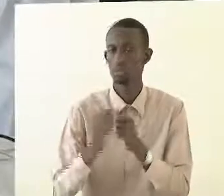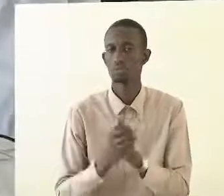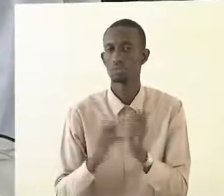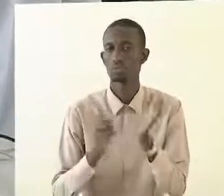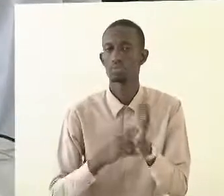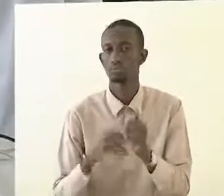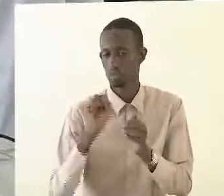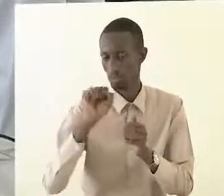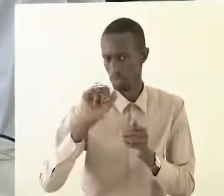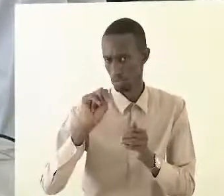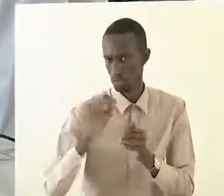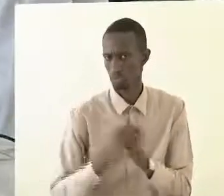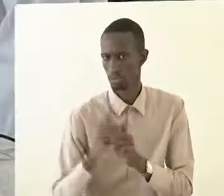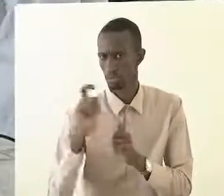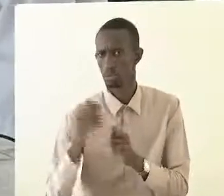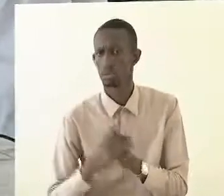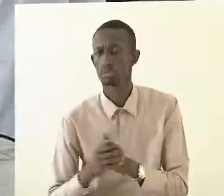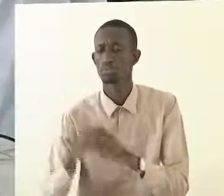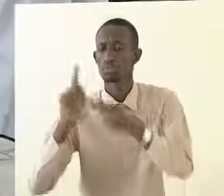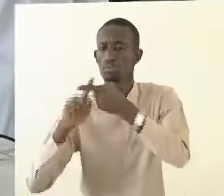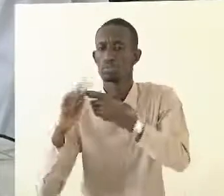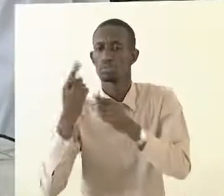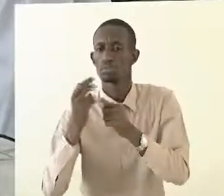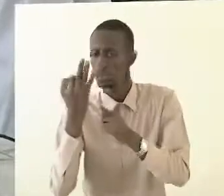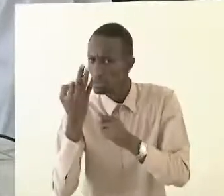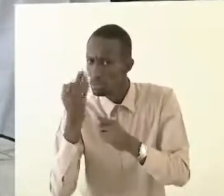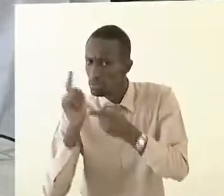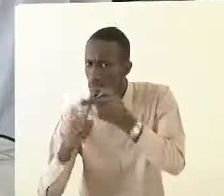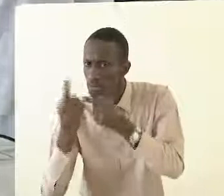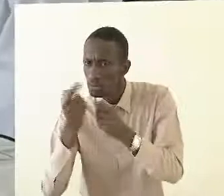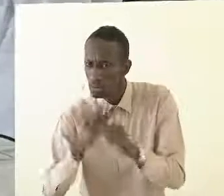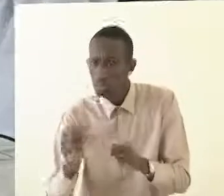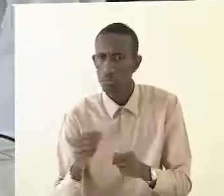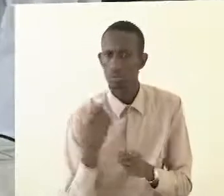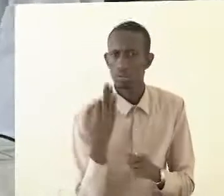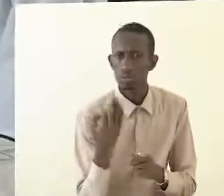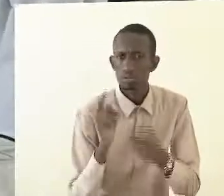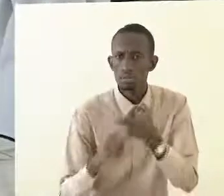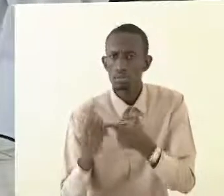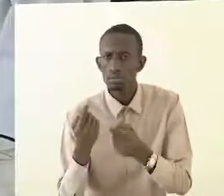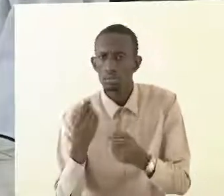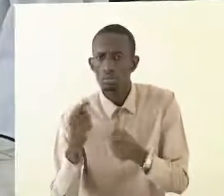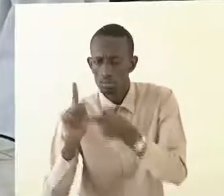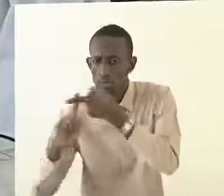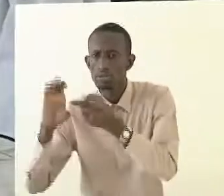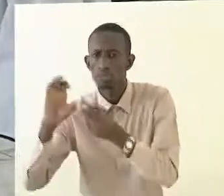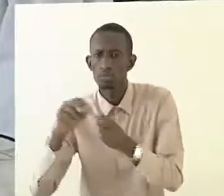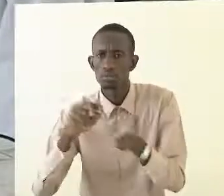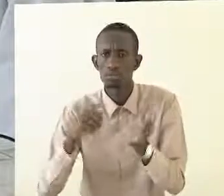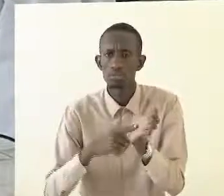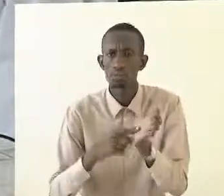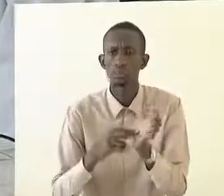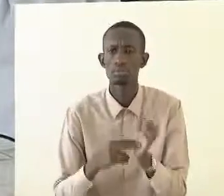x 3 plus 1 divided by 3 plus 1, then plus c, to get 1 divided by